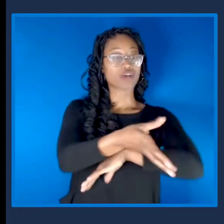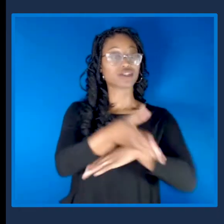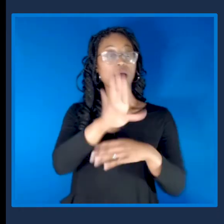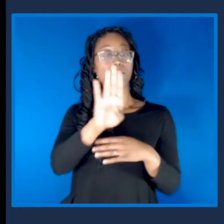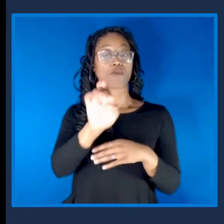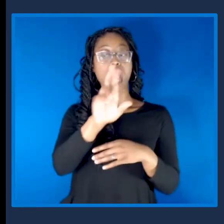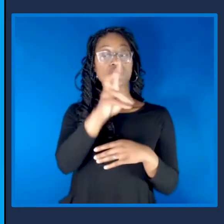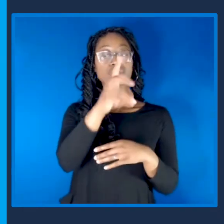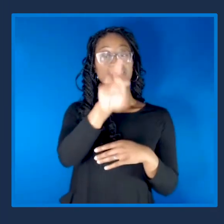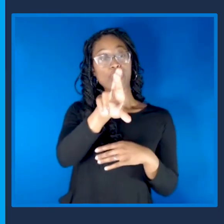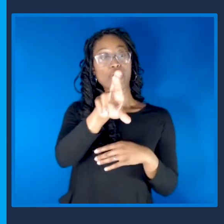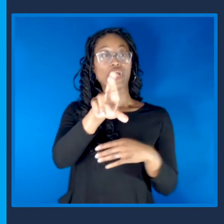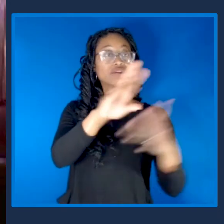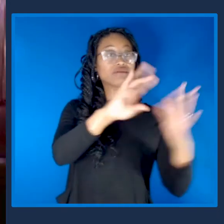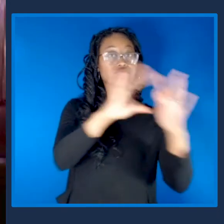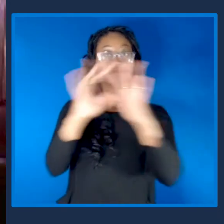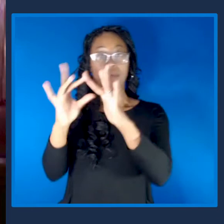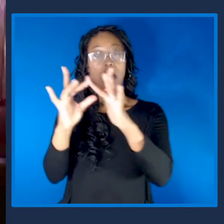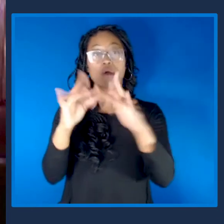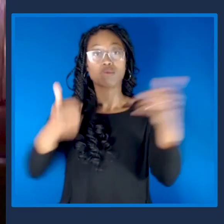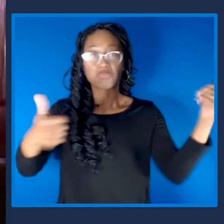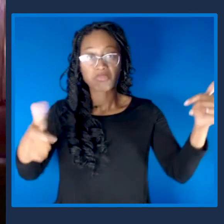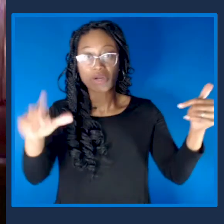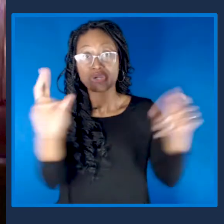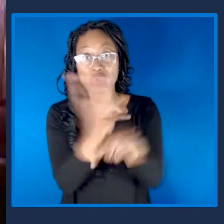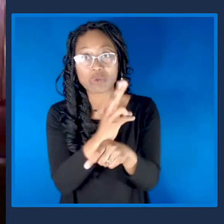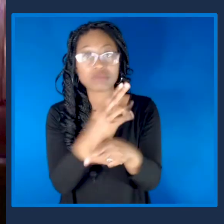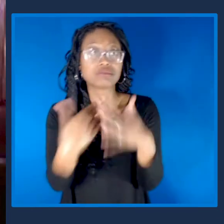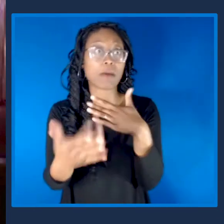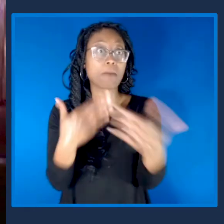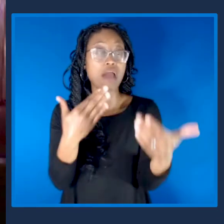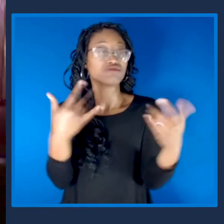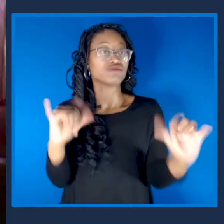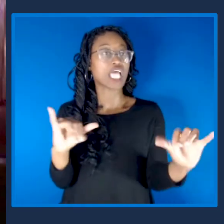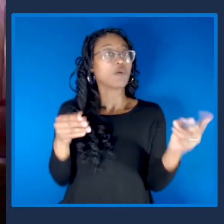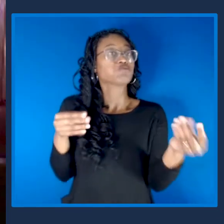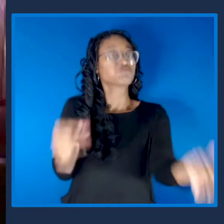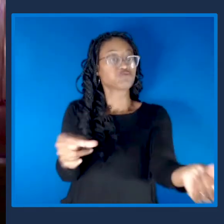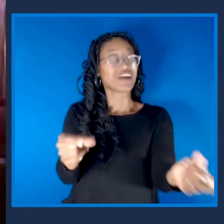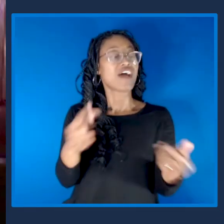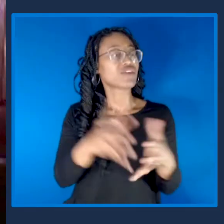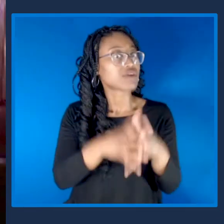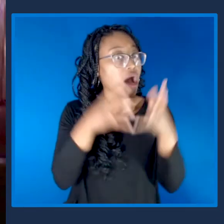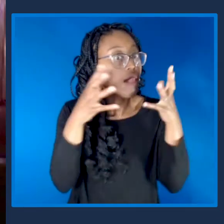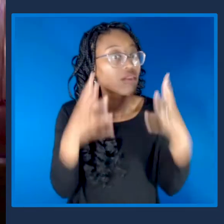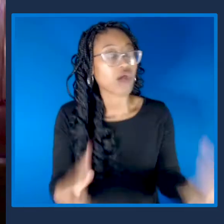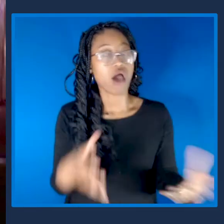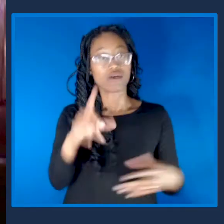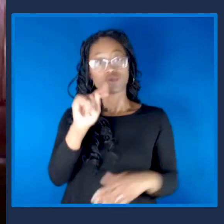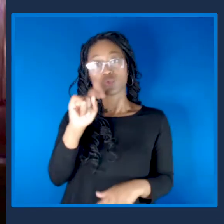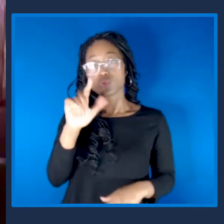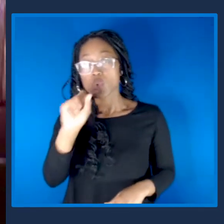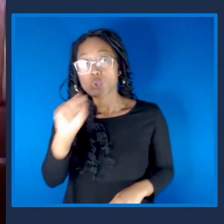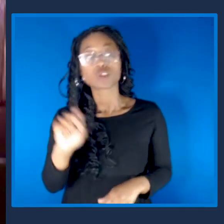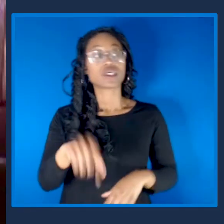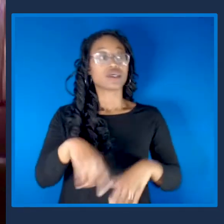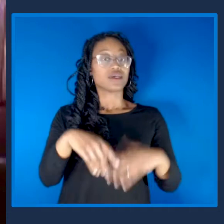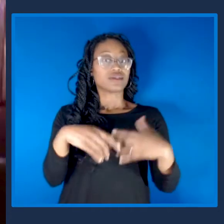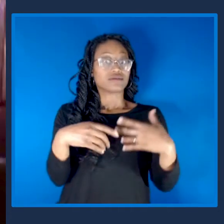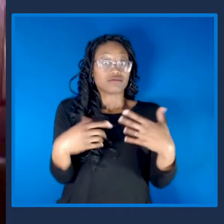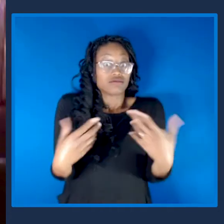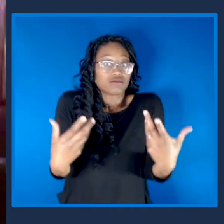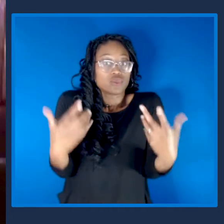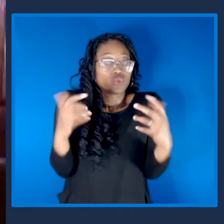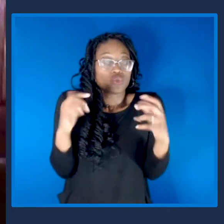for your products. So there are lots and lots of tools abound that will